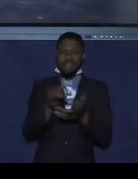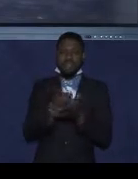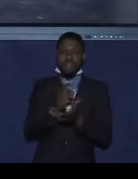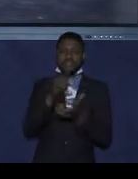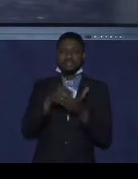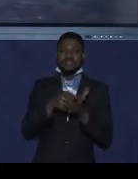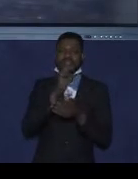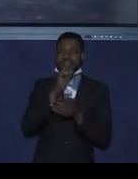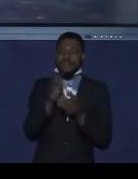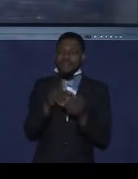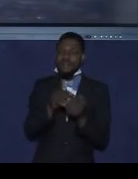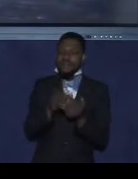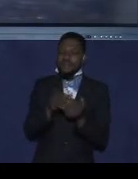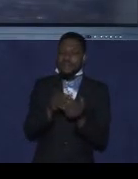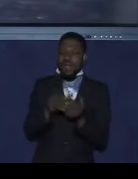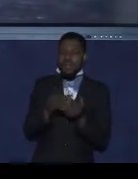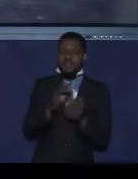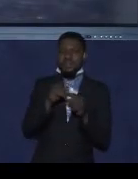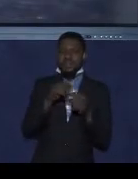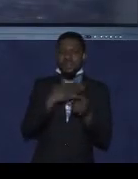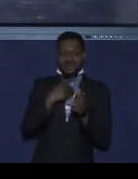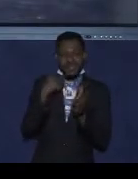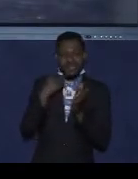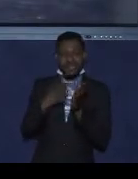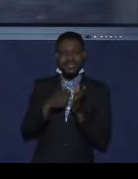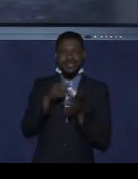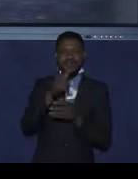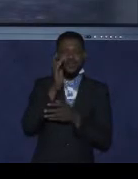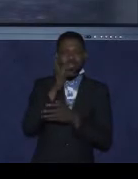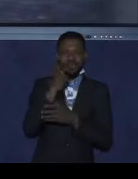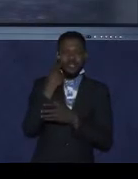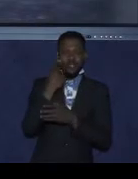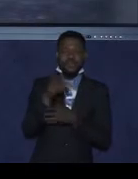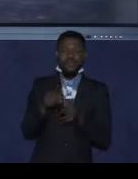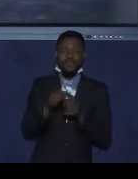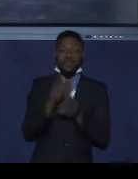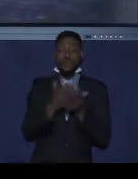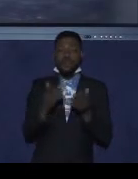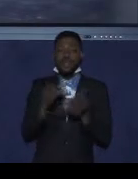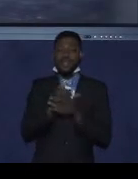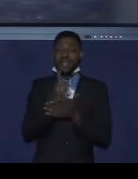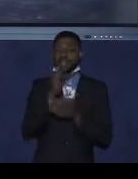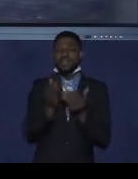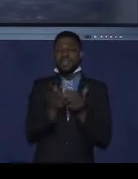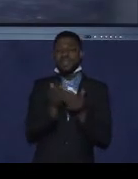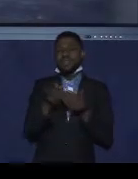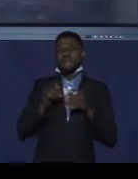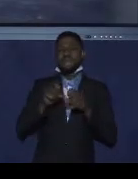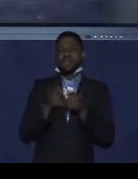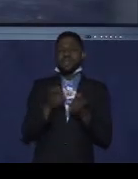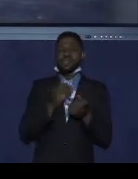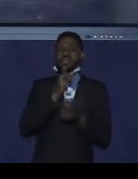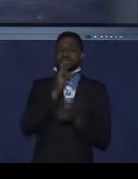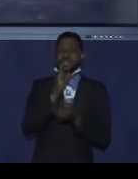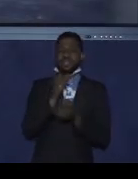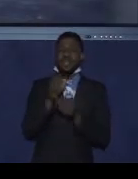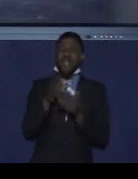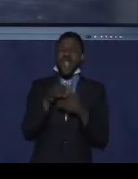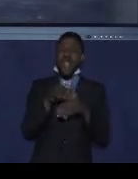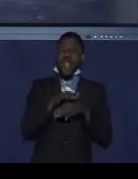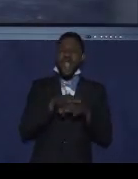carton that this is fragile. Go and check, you will see it. Yes. So something that is easily broken